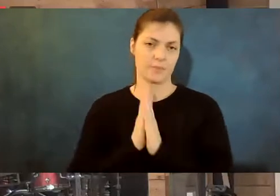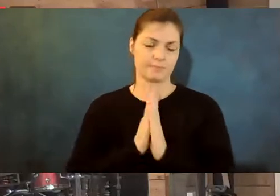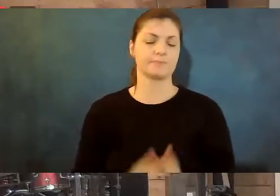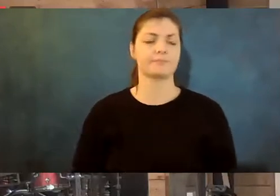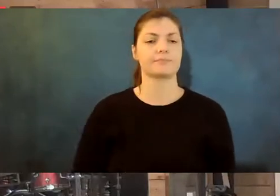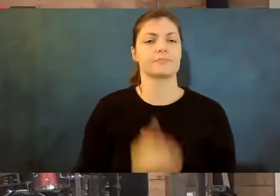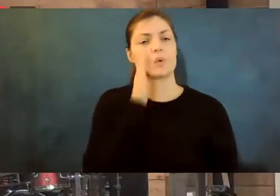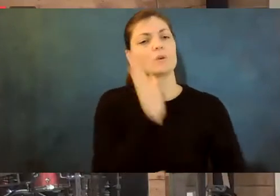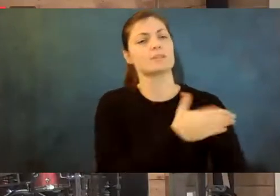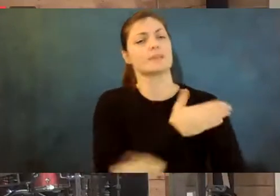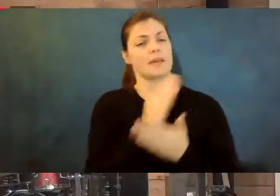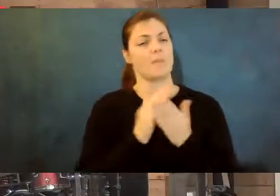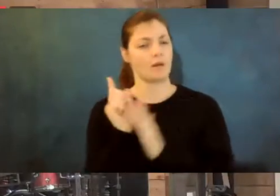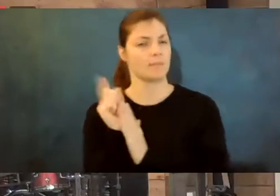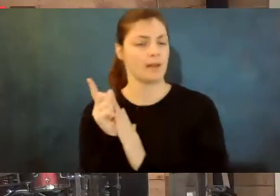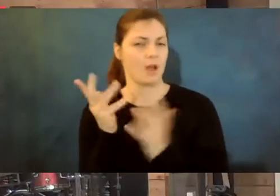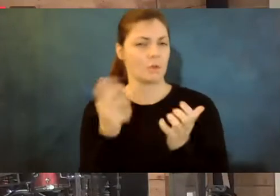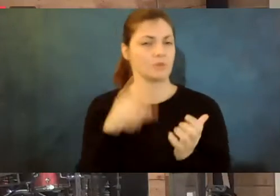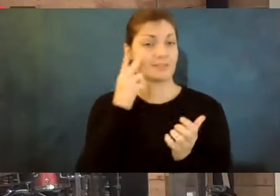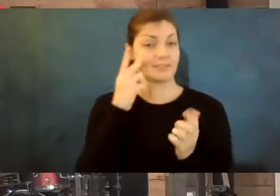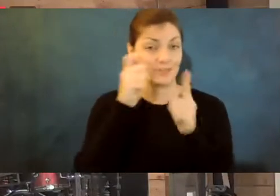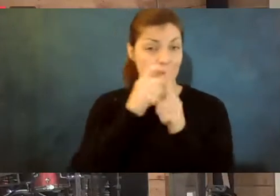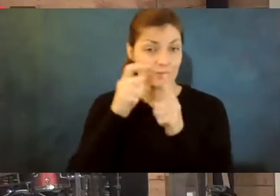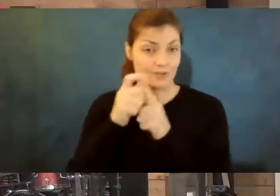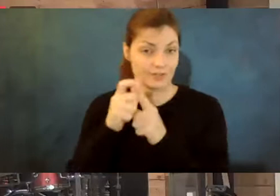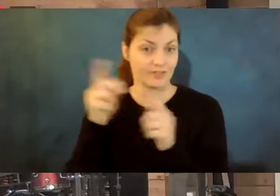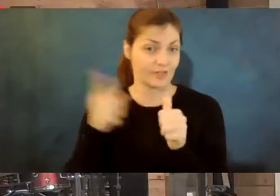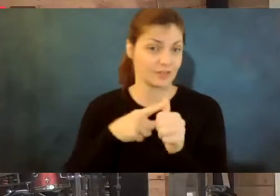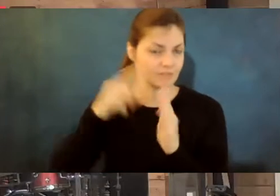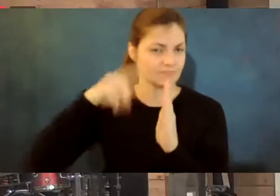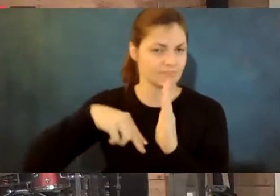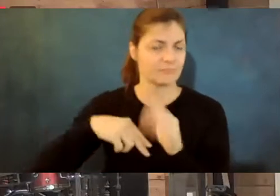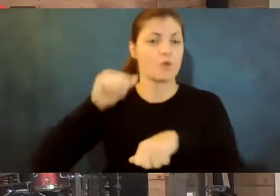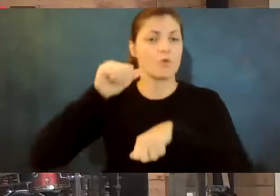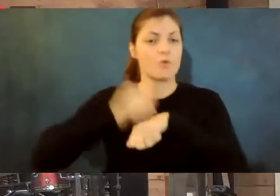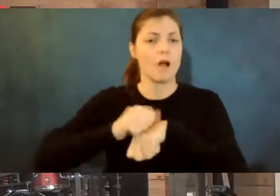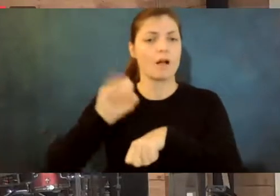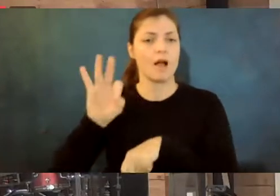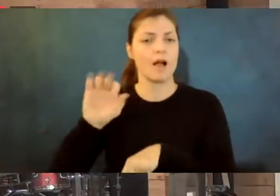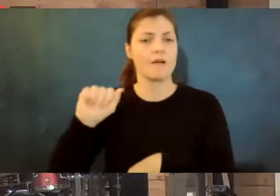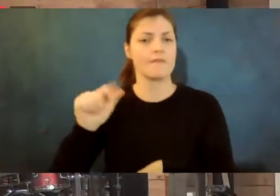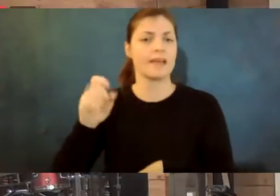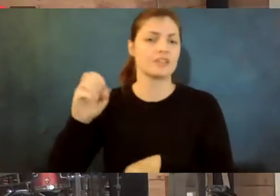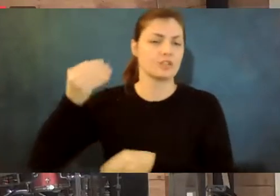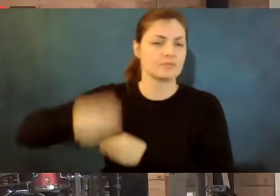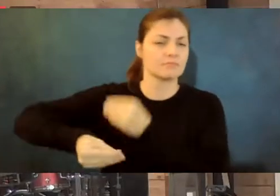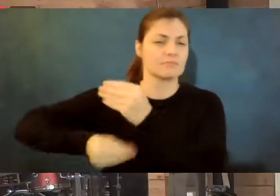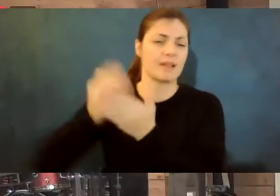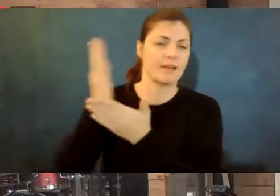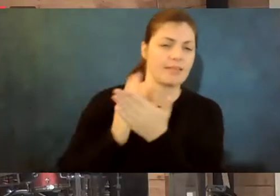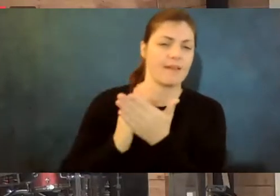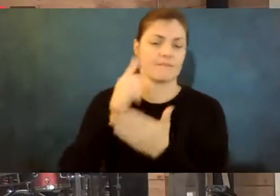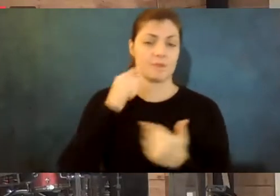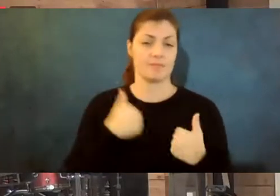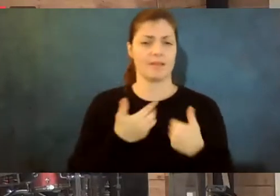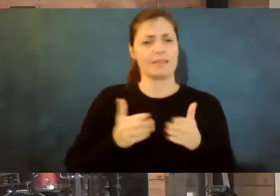We're going to sing part of this in a second, but I want you to see the words in front of you. "Rock of ages, cleft for me. Let me hide